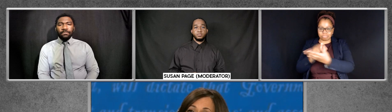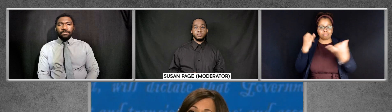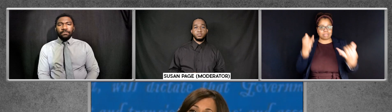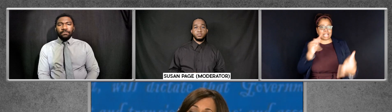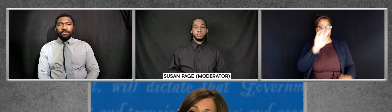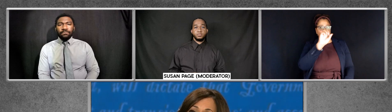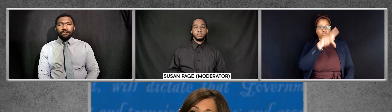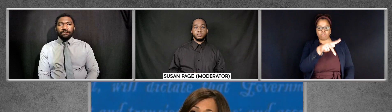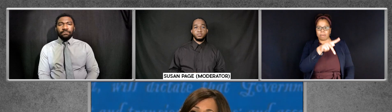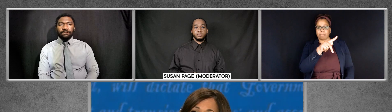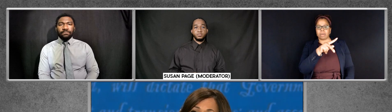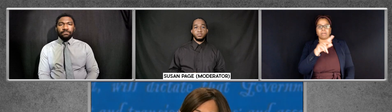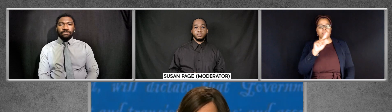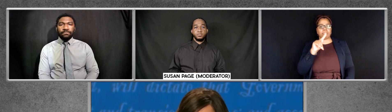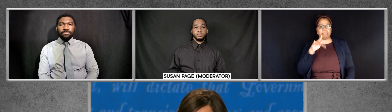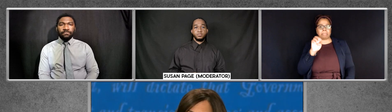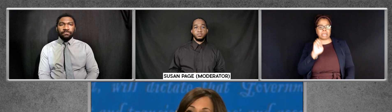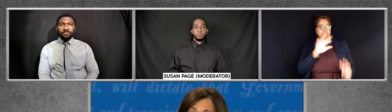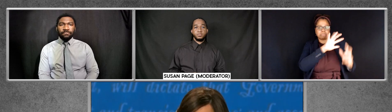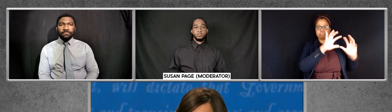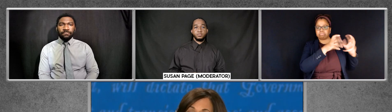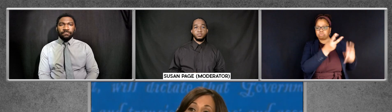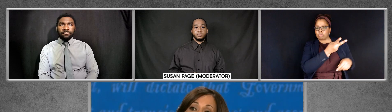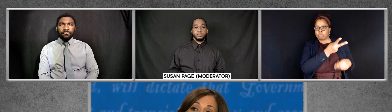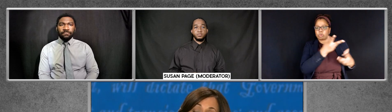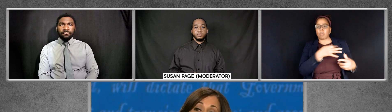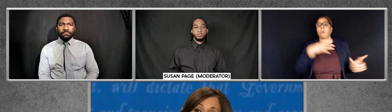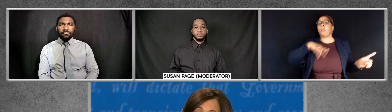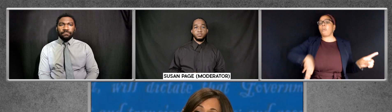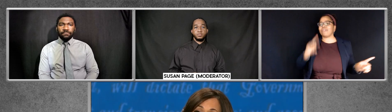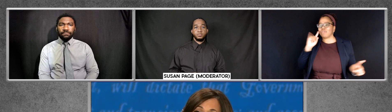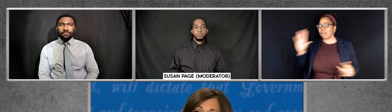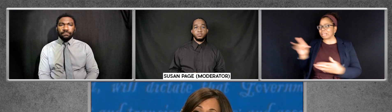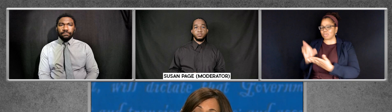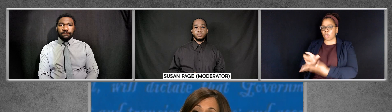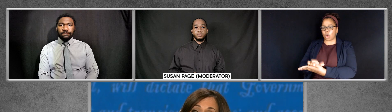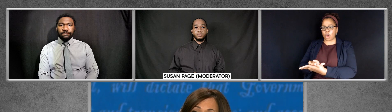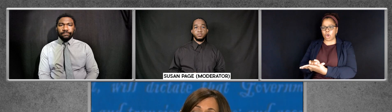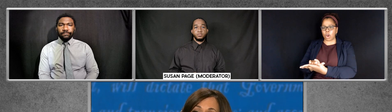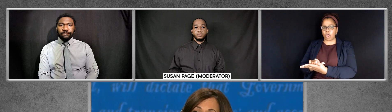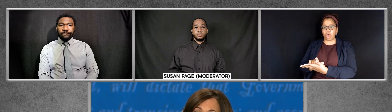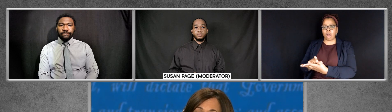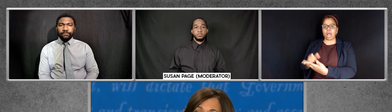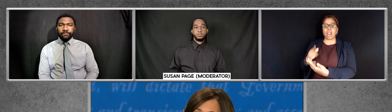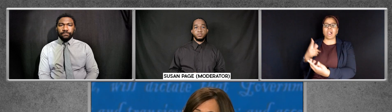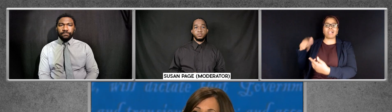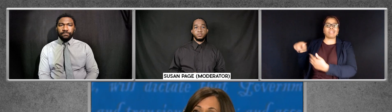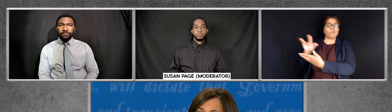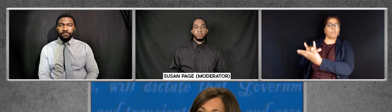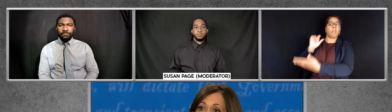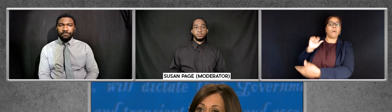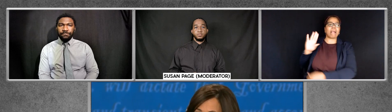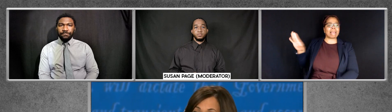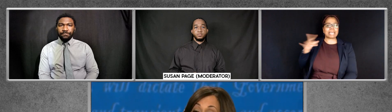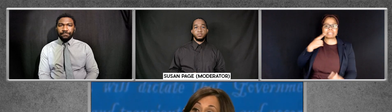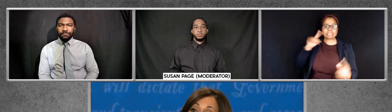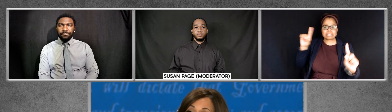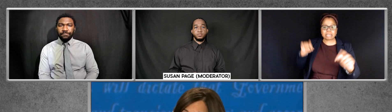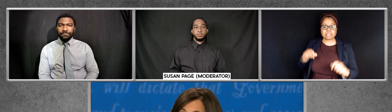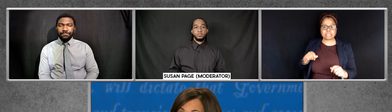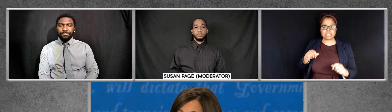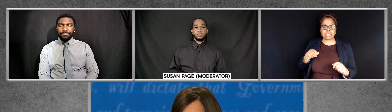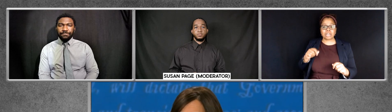take credit when they rode the coattails of Joe Biden's success for the economy that they had at